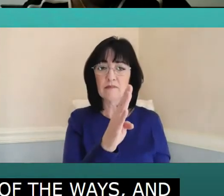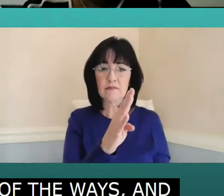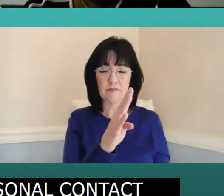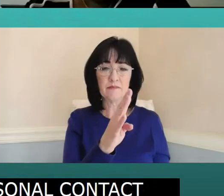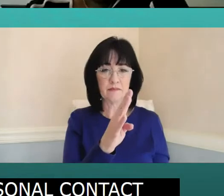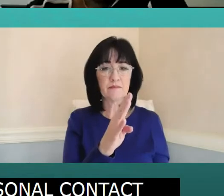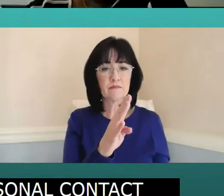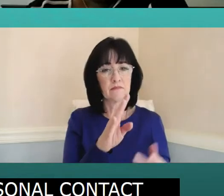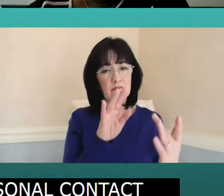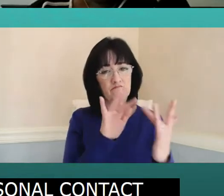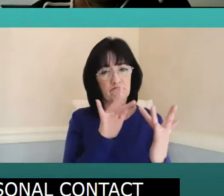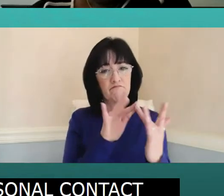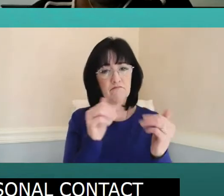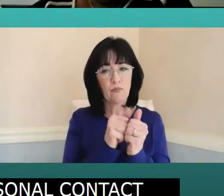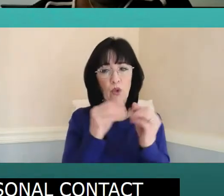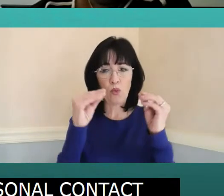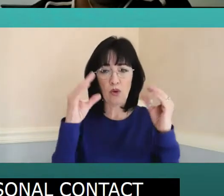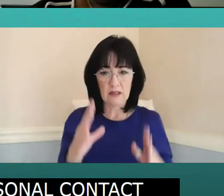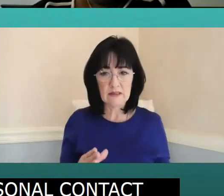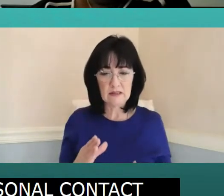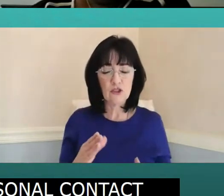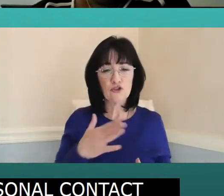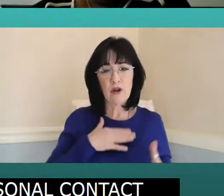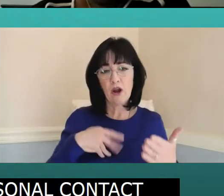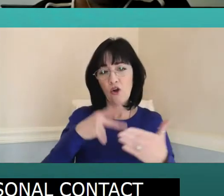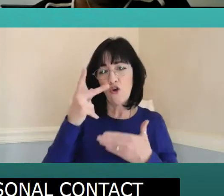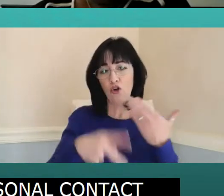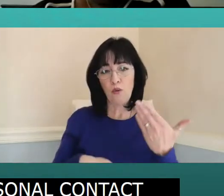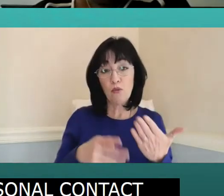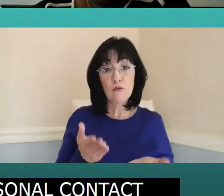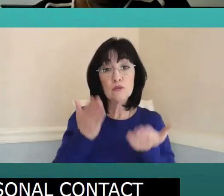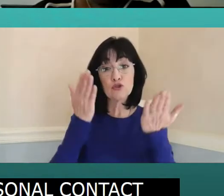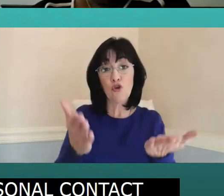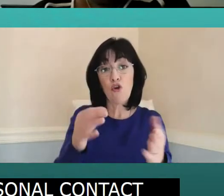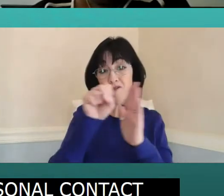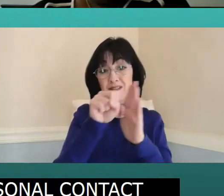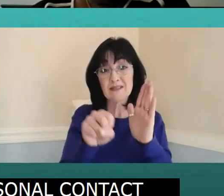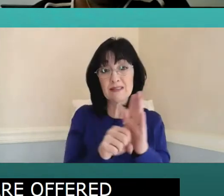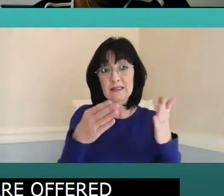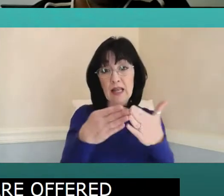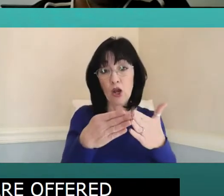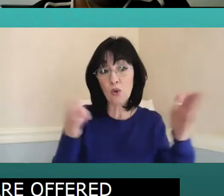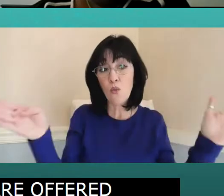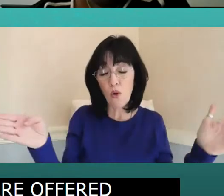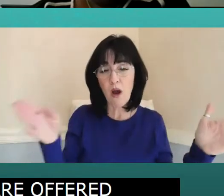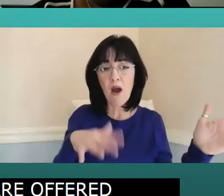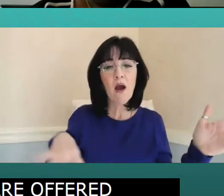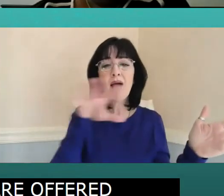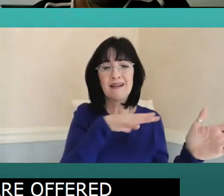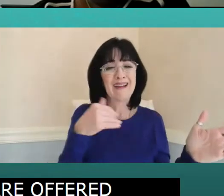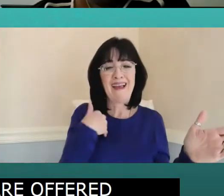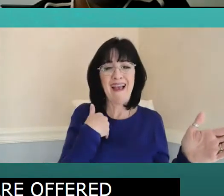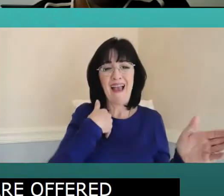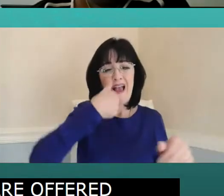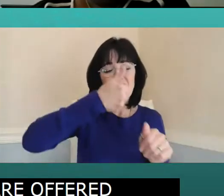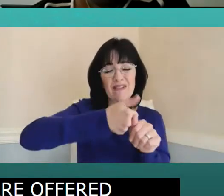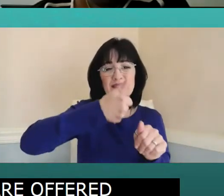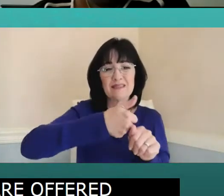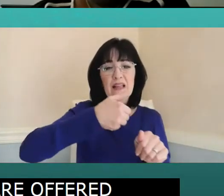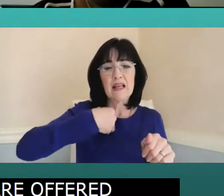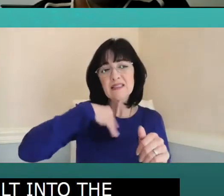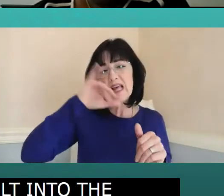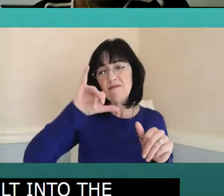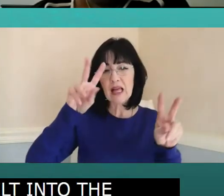our programs that are offered statewide, there are the checks that are built into the programs. And a tutor, of course, is going to have